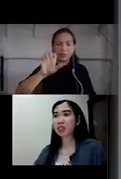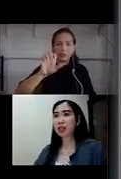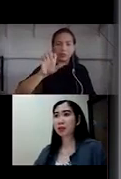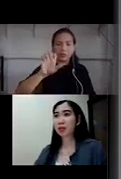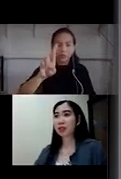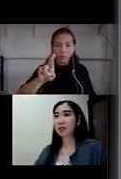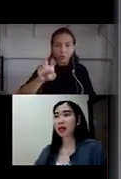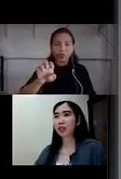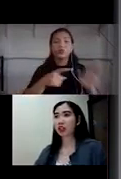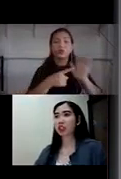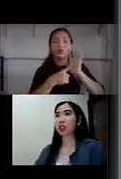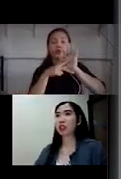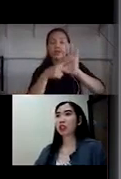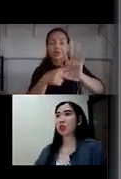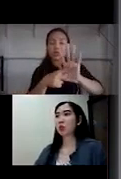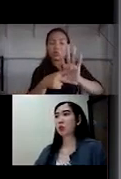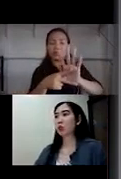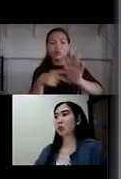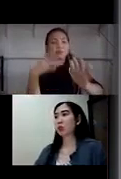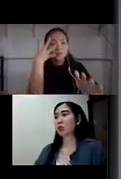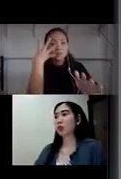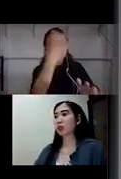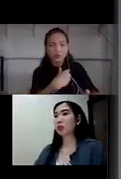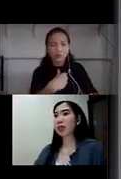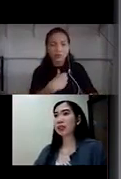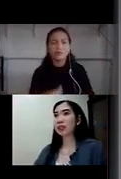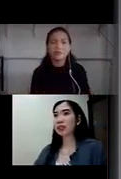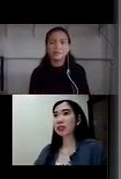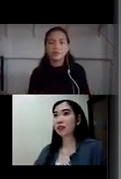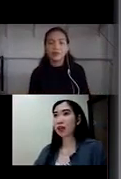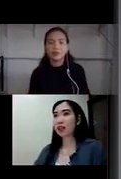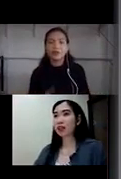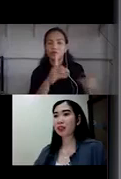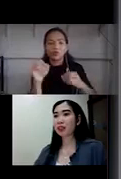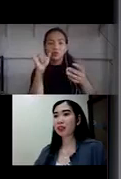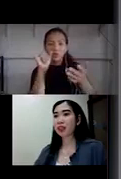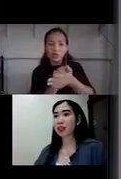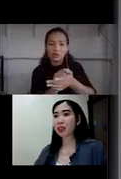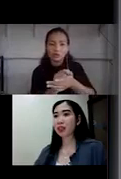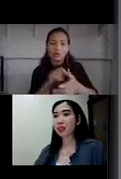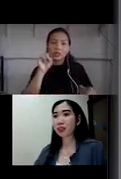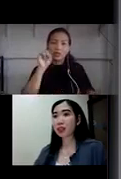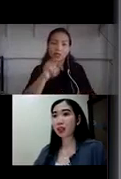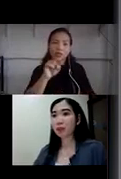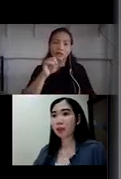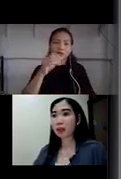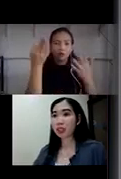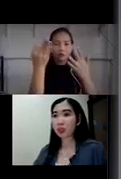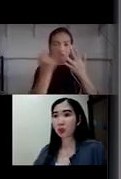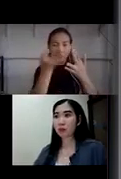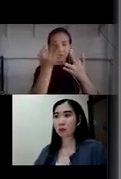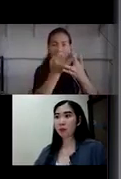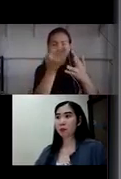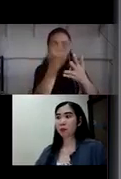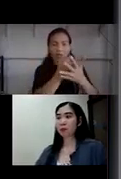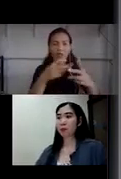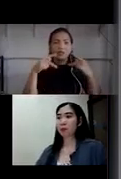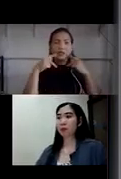ma-present siya ng mas maayos. So, to do that, click the file, then publish to